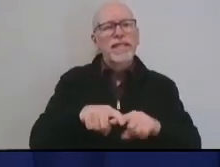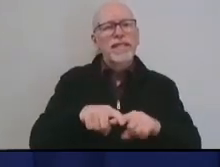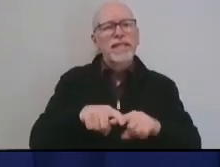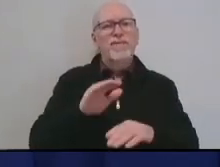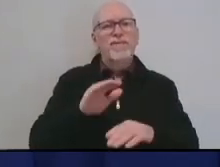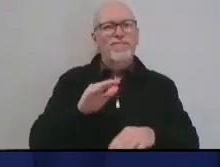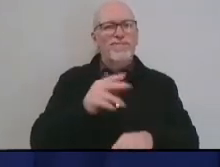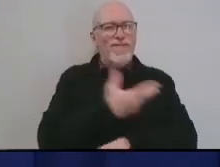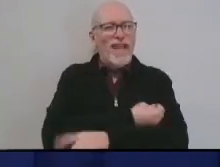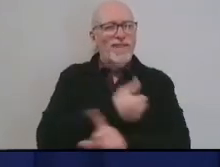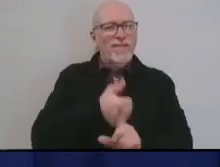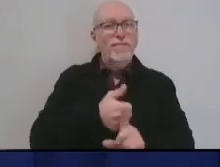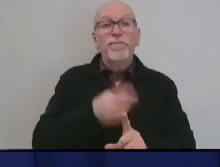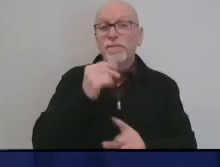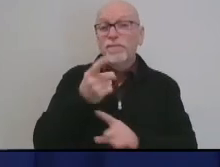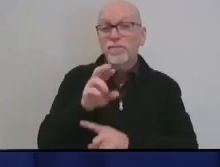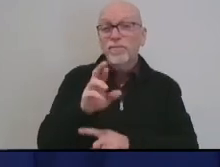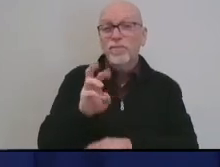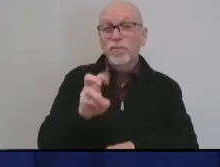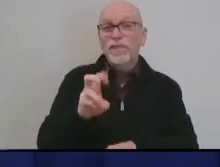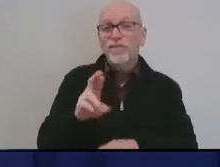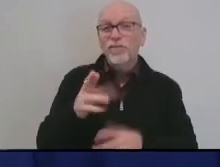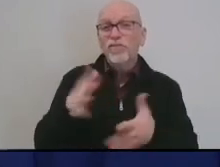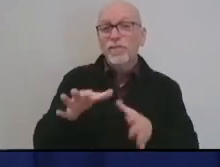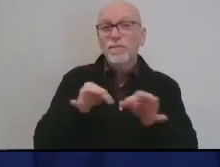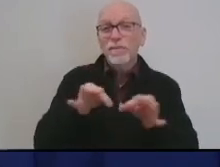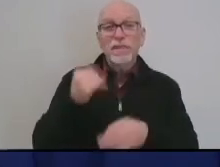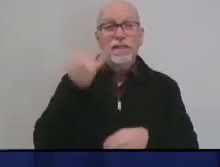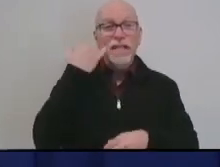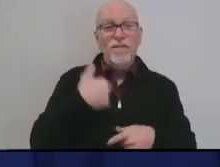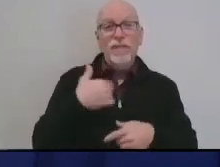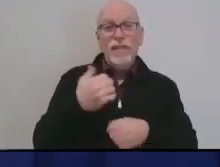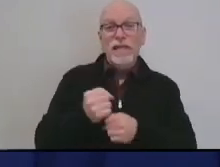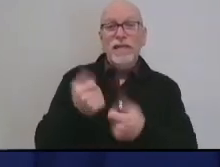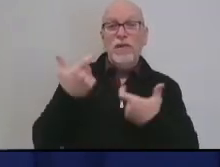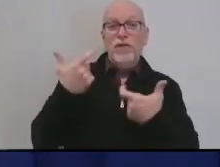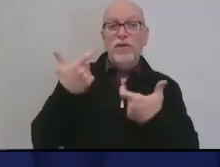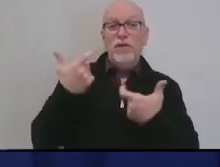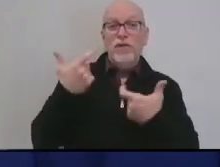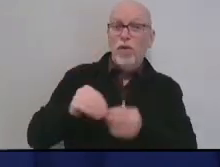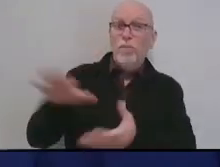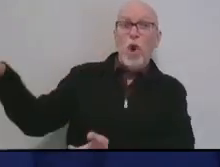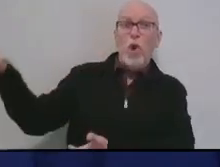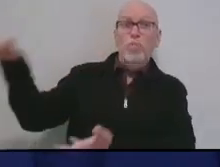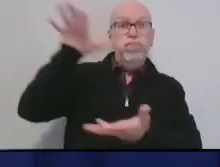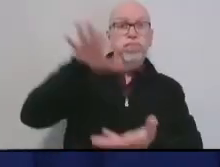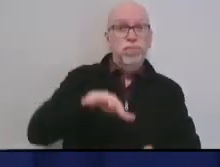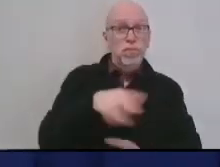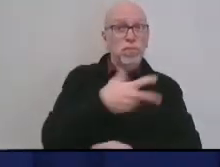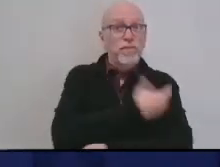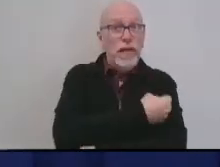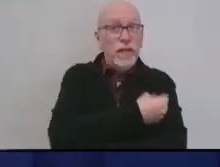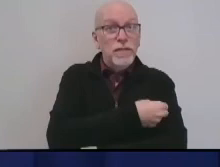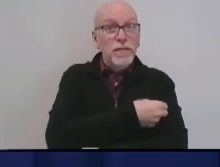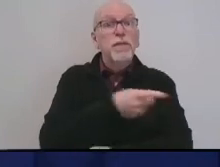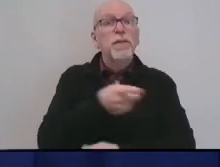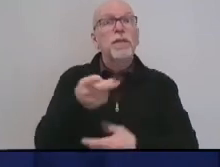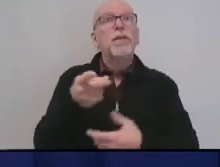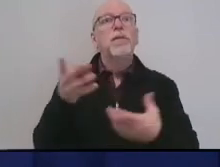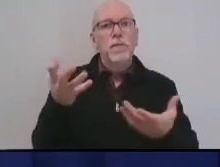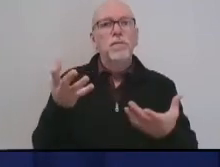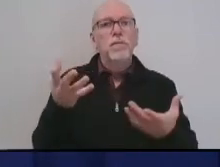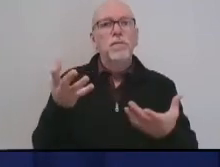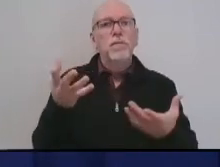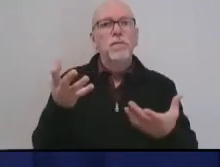this multiple times. If we get a huge flood of vaccine, when that happens, that, phase 2